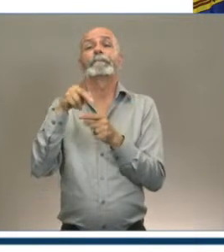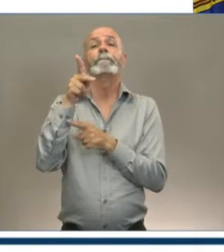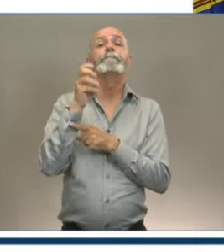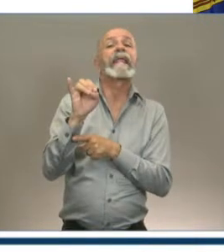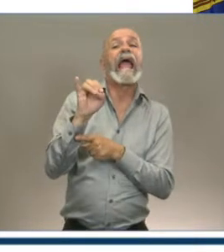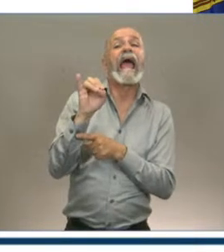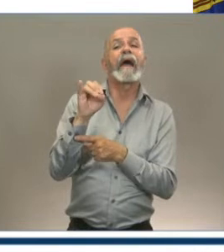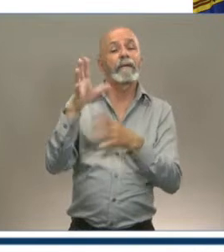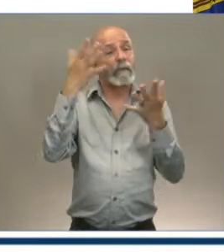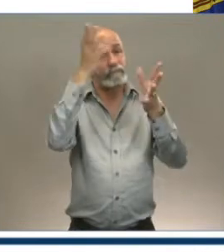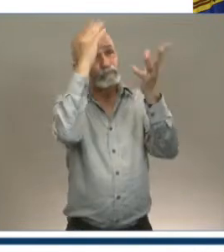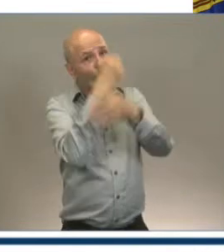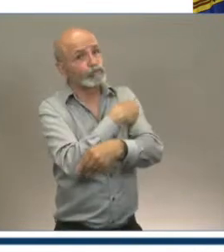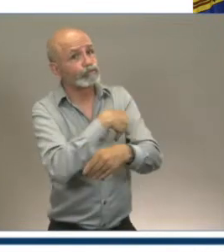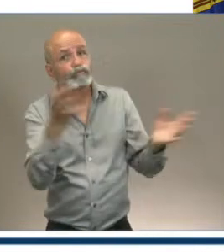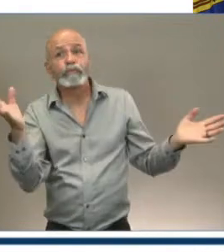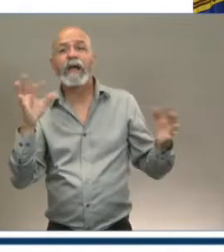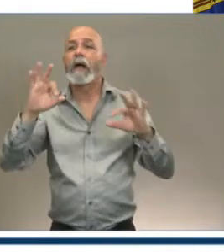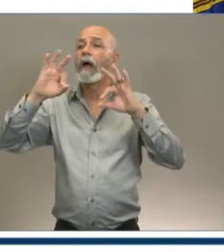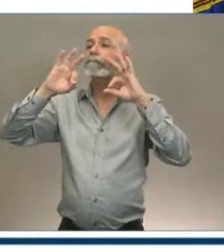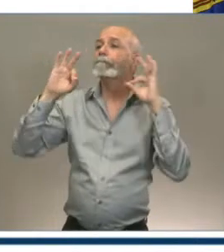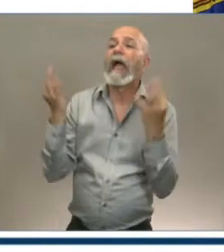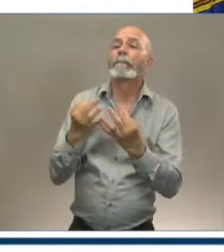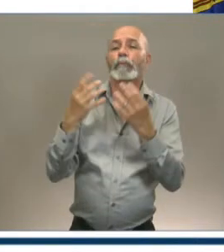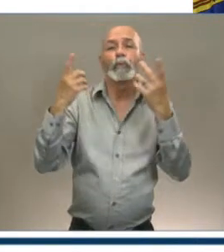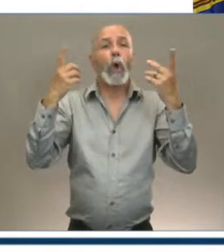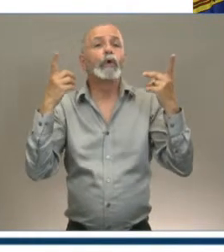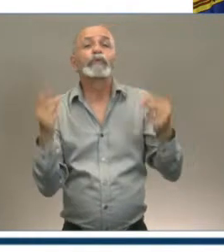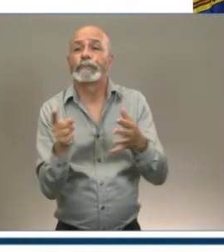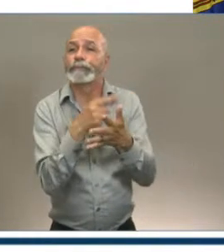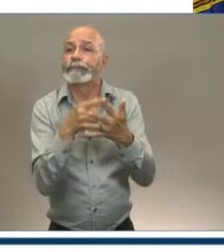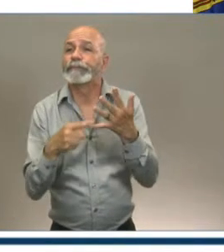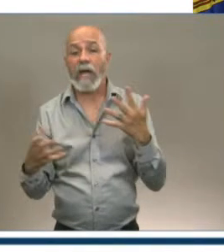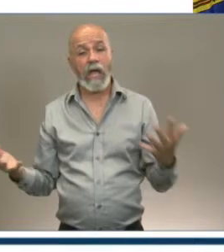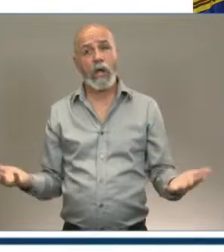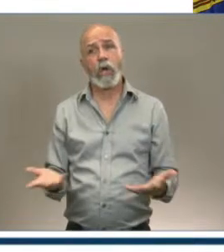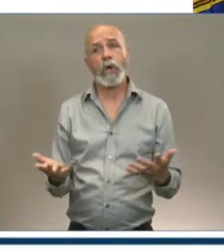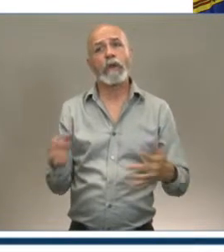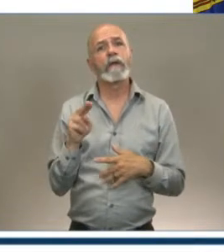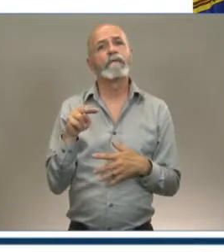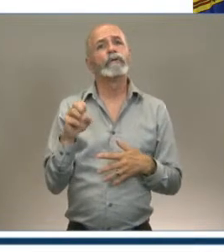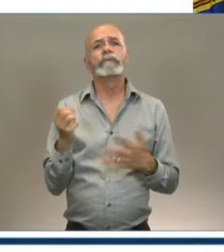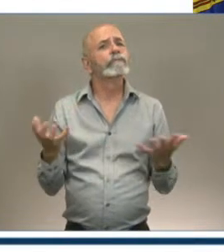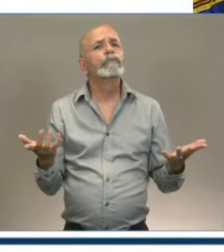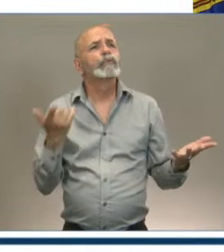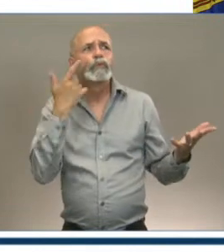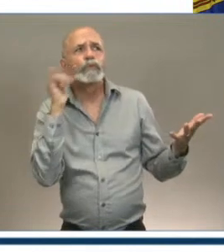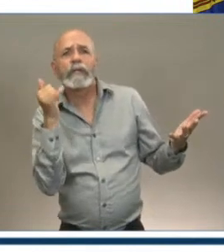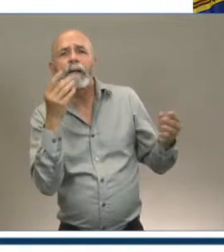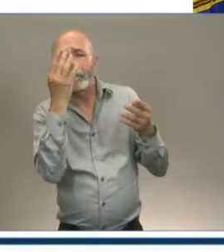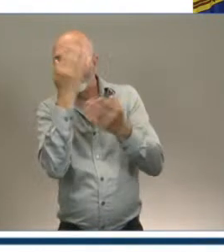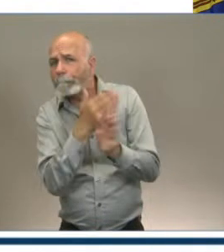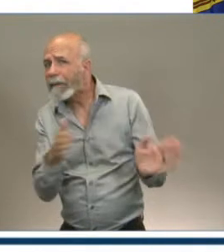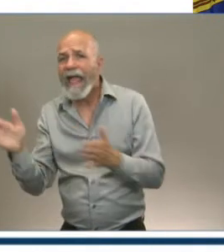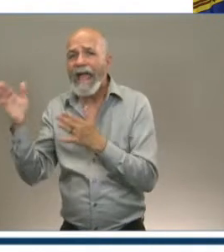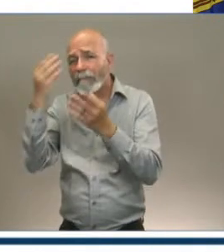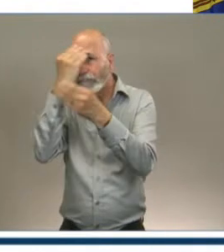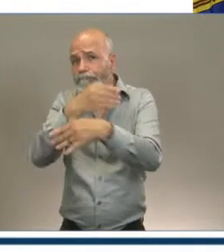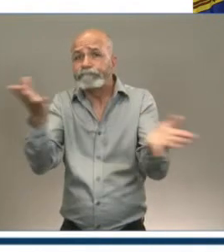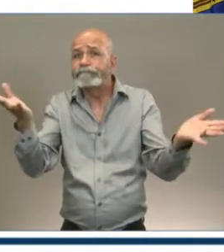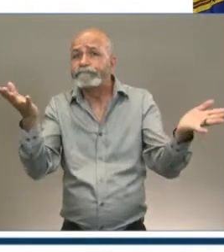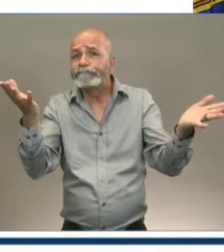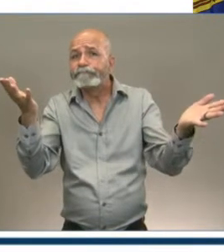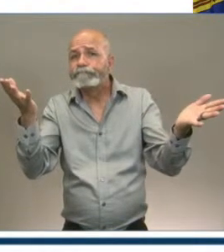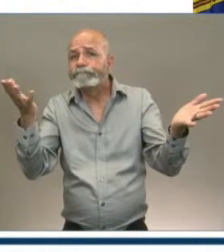reunification. I'm wondering at what stage do you expect to share Nova Scotia's plan publicly, and what sort of flexible parameters will be involved in